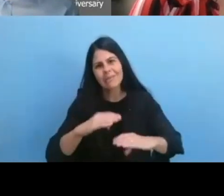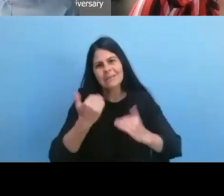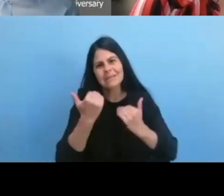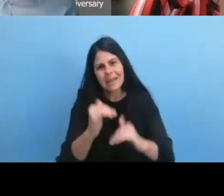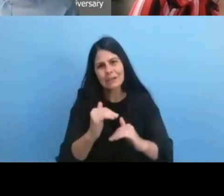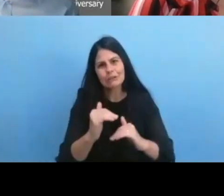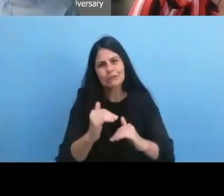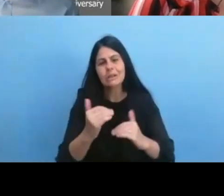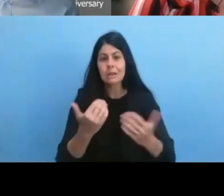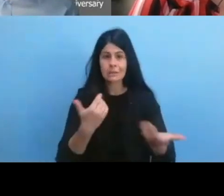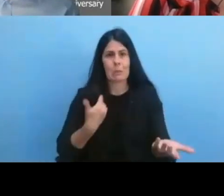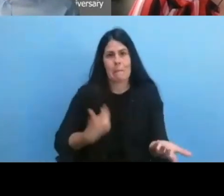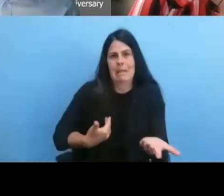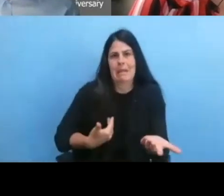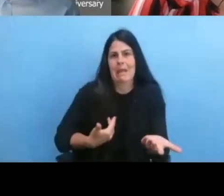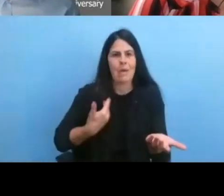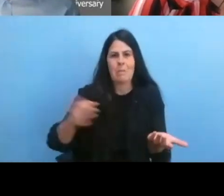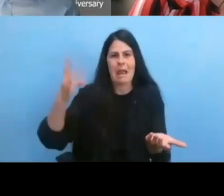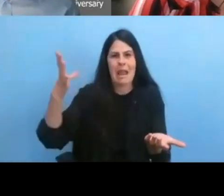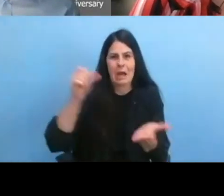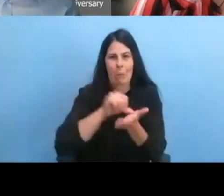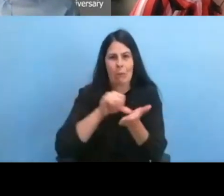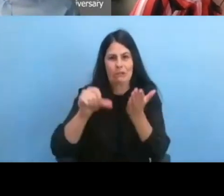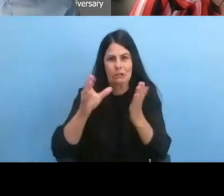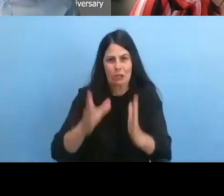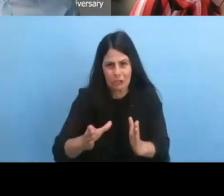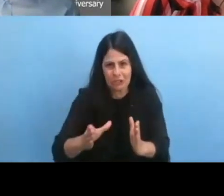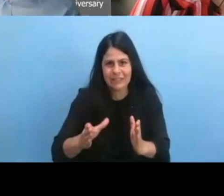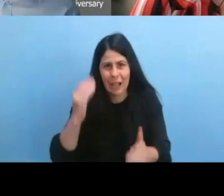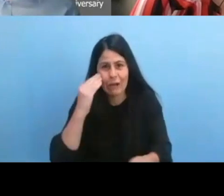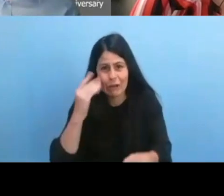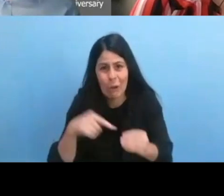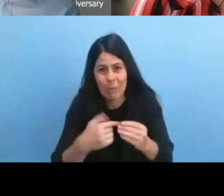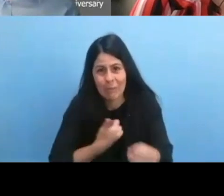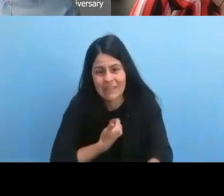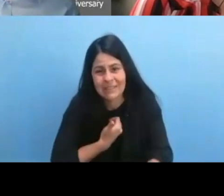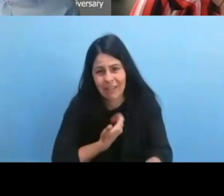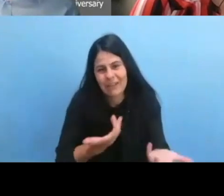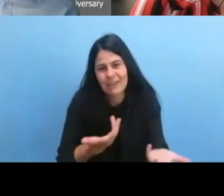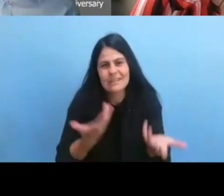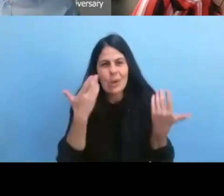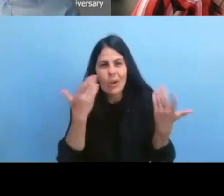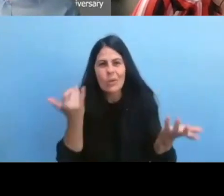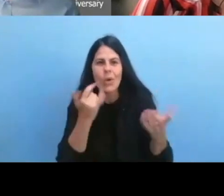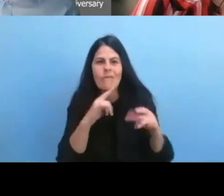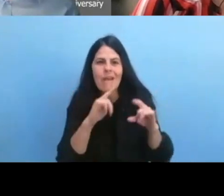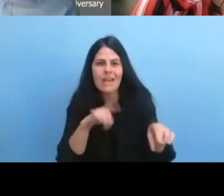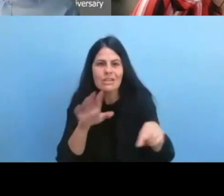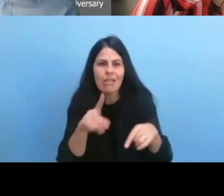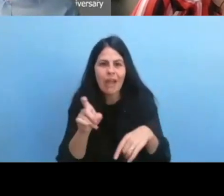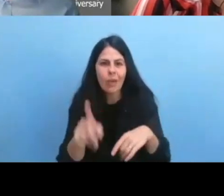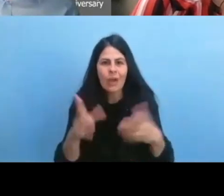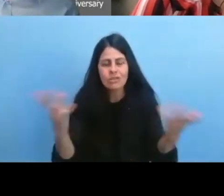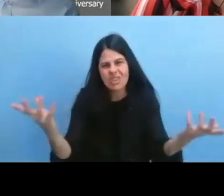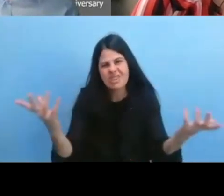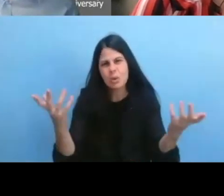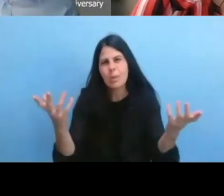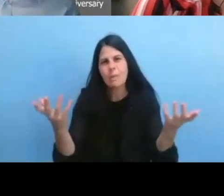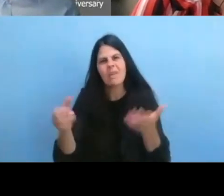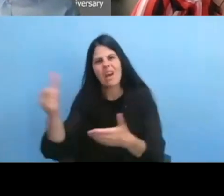So I think I don't know if that answers your question. There are probably a lot of people with a lot more experience in the policy front than I have, but that's just my thought.